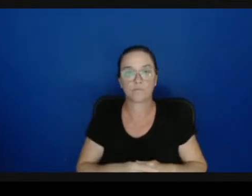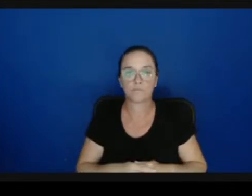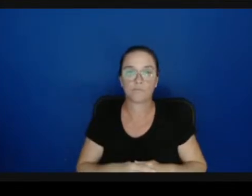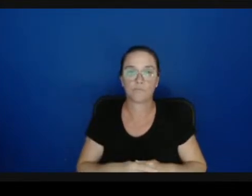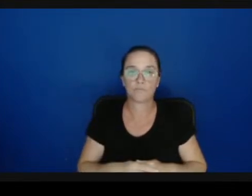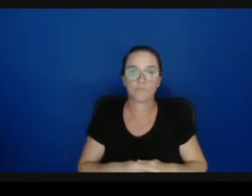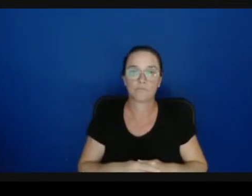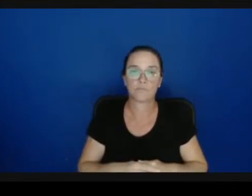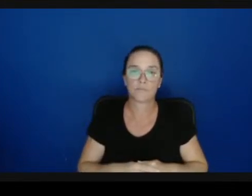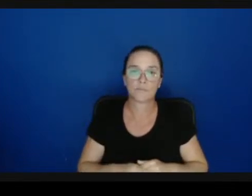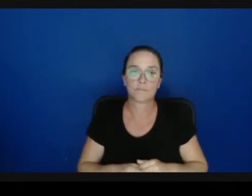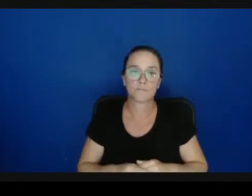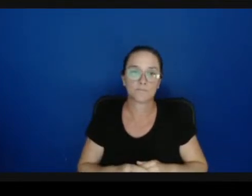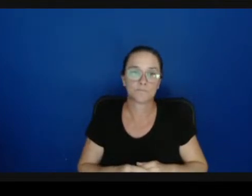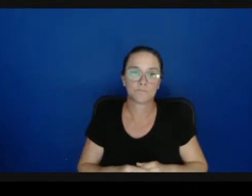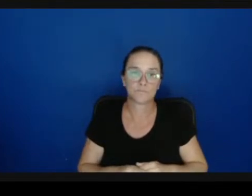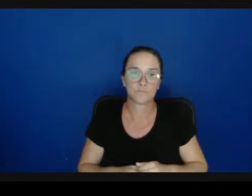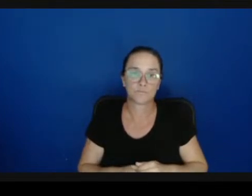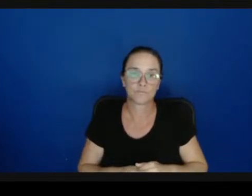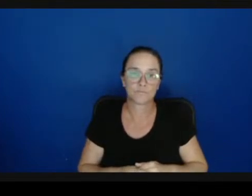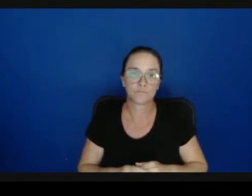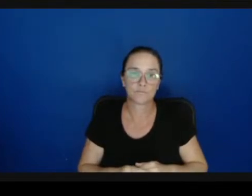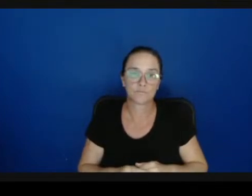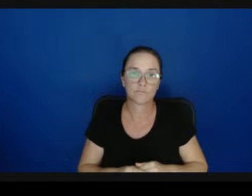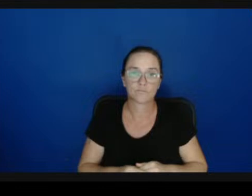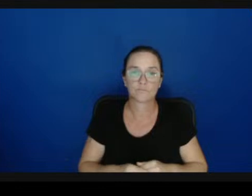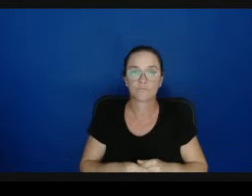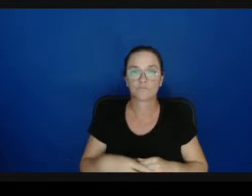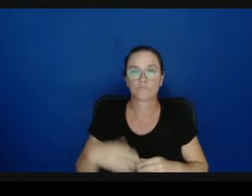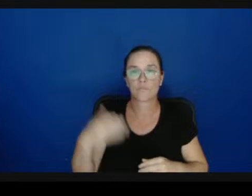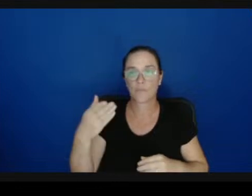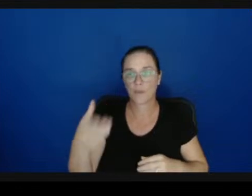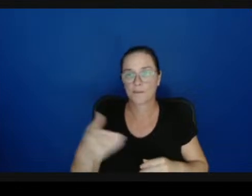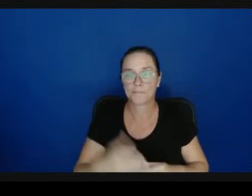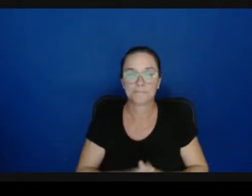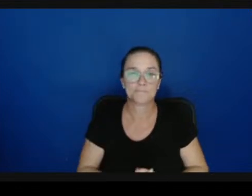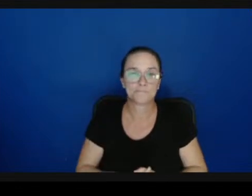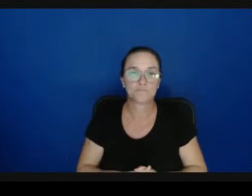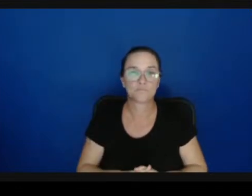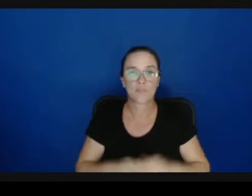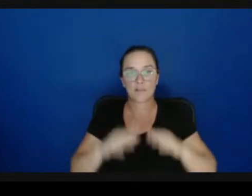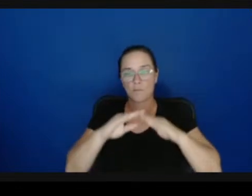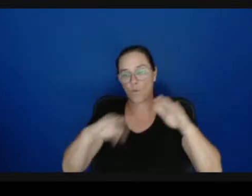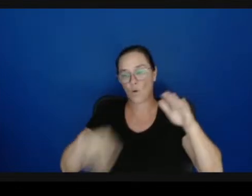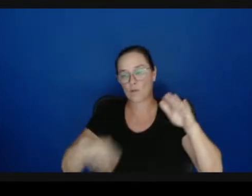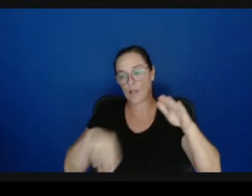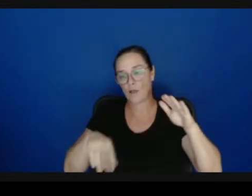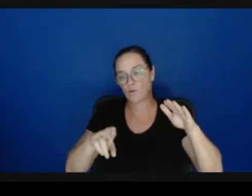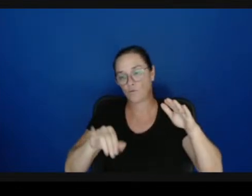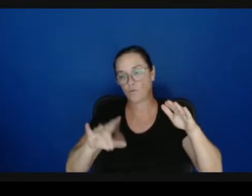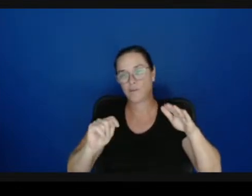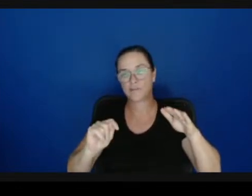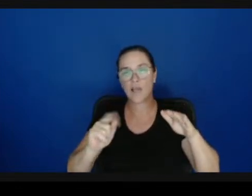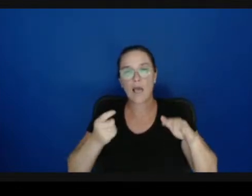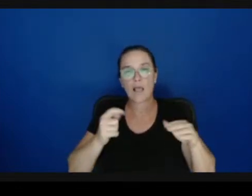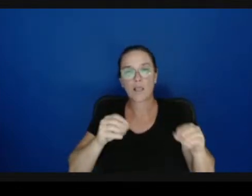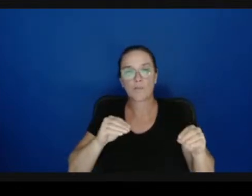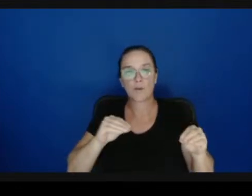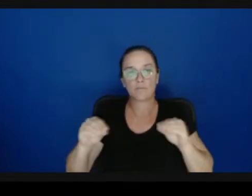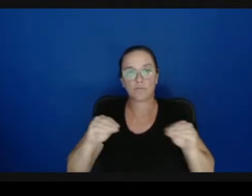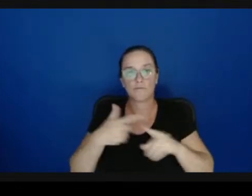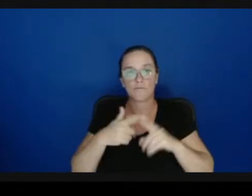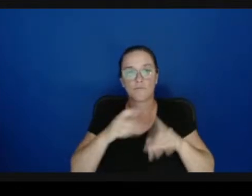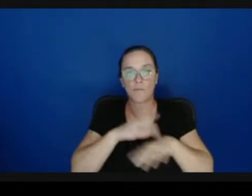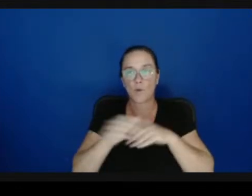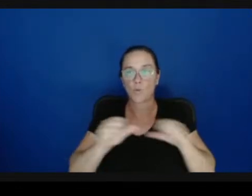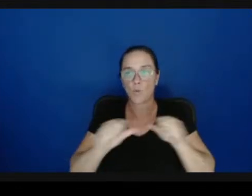didn't quite load either. Let's see if we can get Jonica on a screen here. There's Jonica further down the rift, showing a couple of jolts from the earthquakes. But